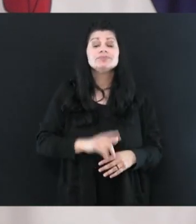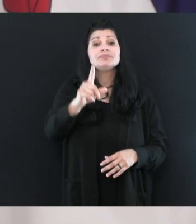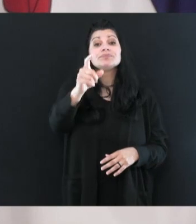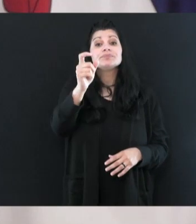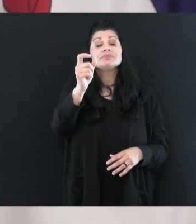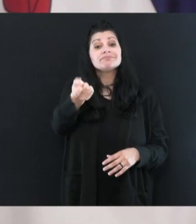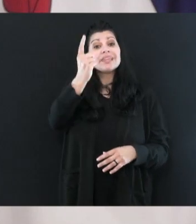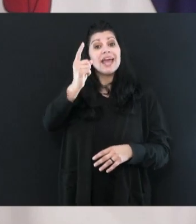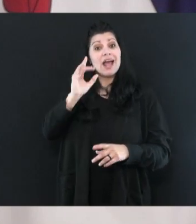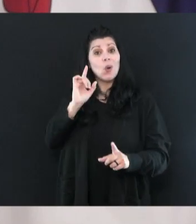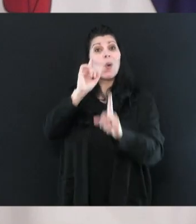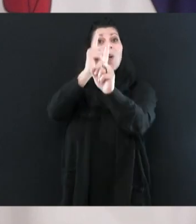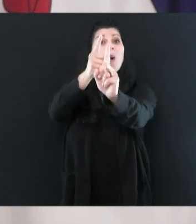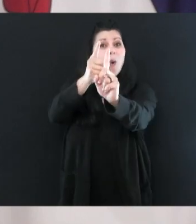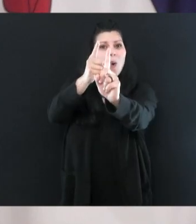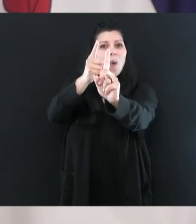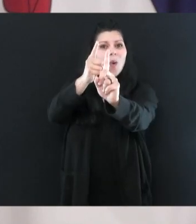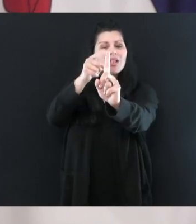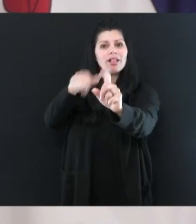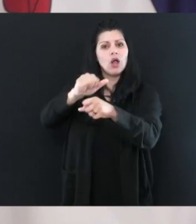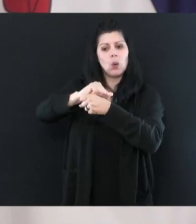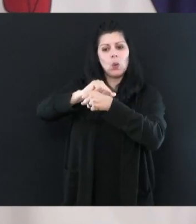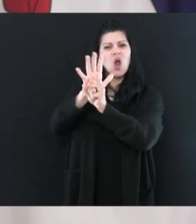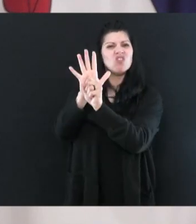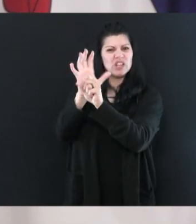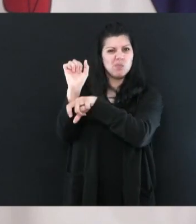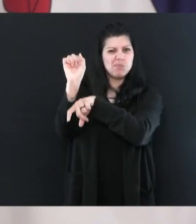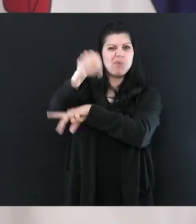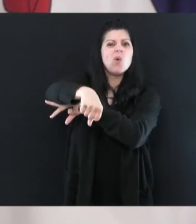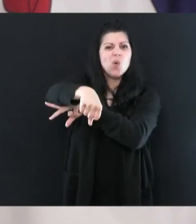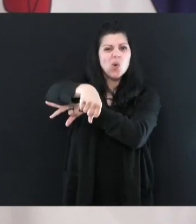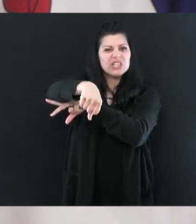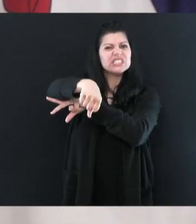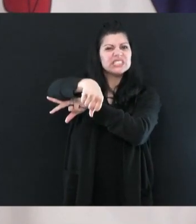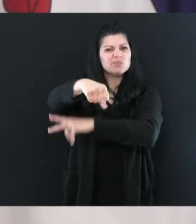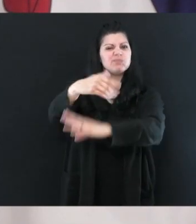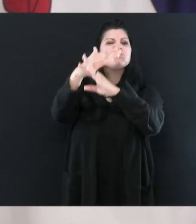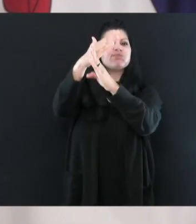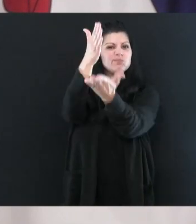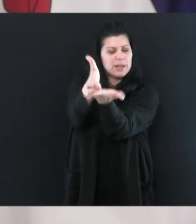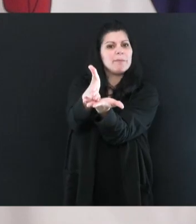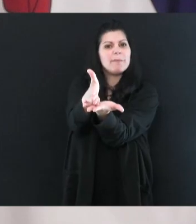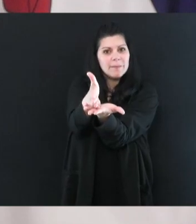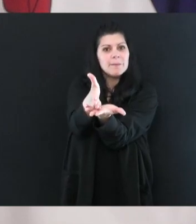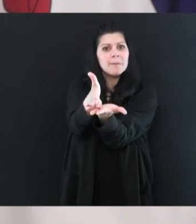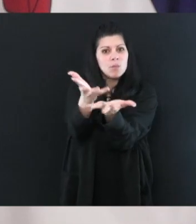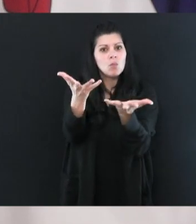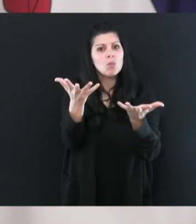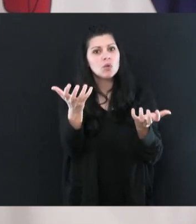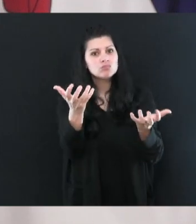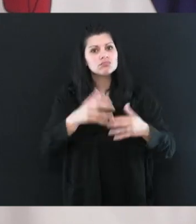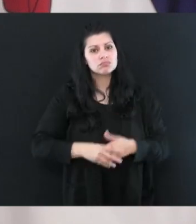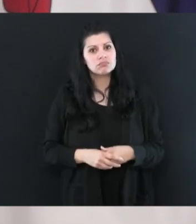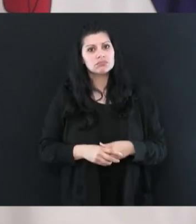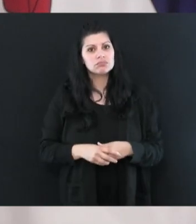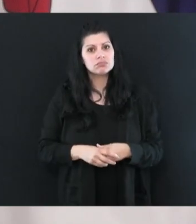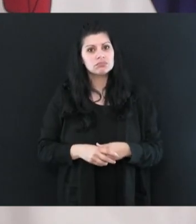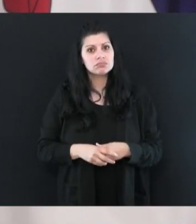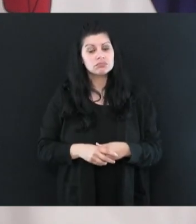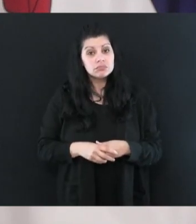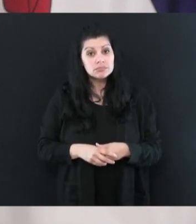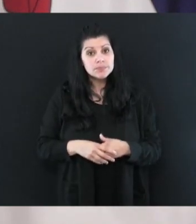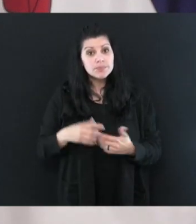do is stop this thing, shut this thing down right now. And you know, we're talking about all the